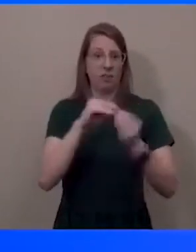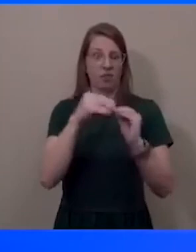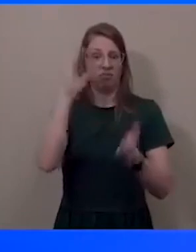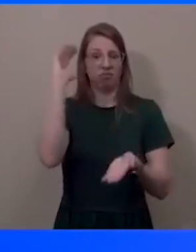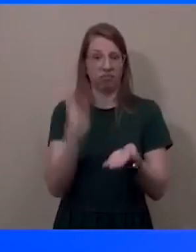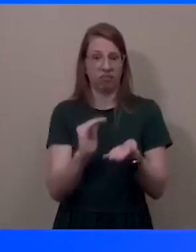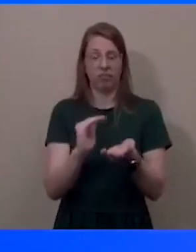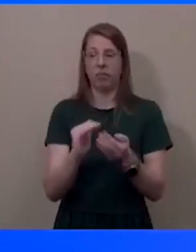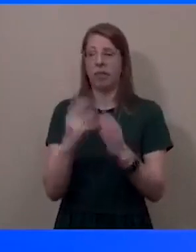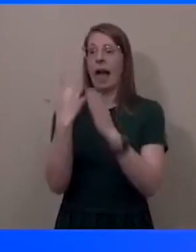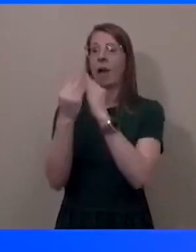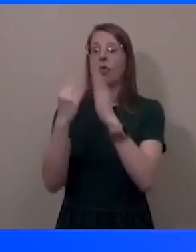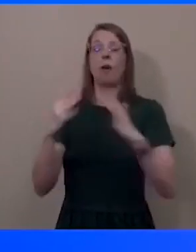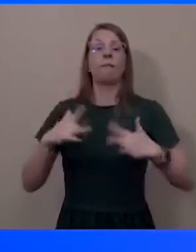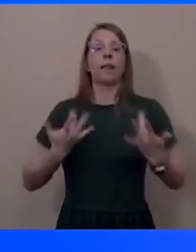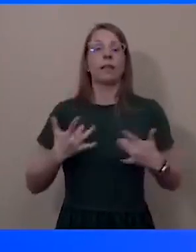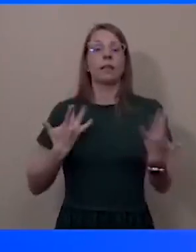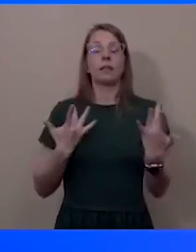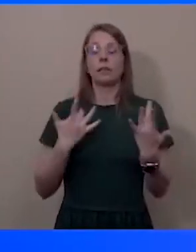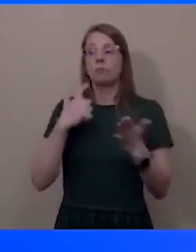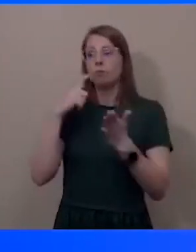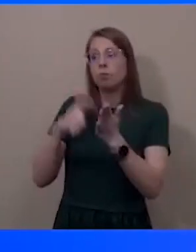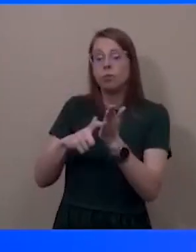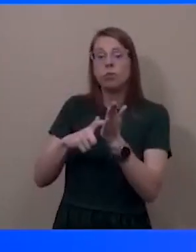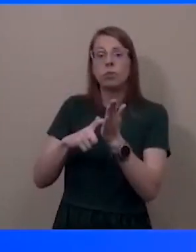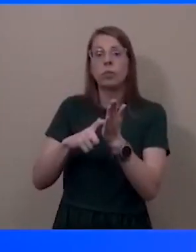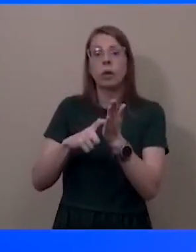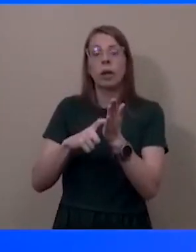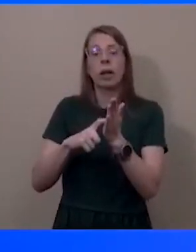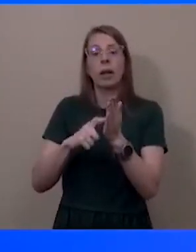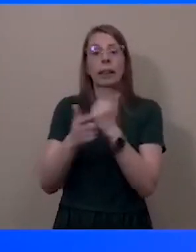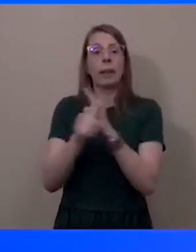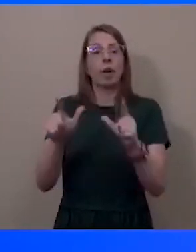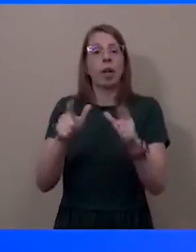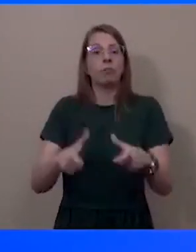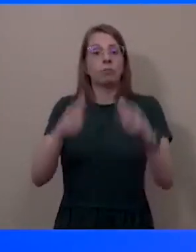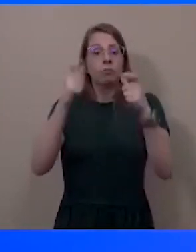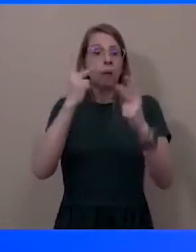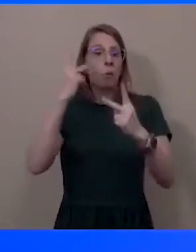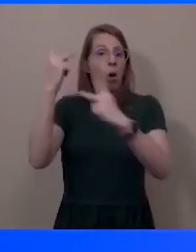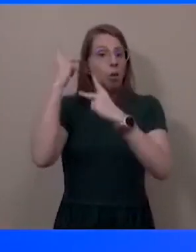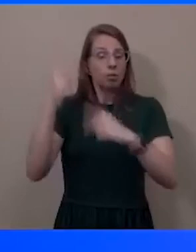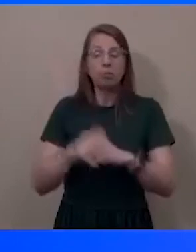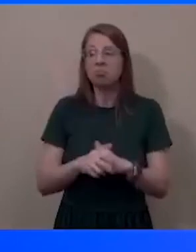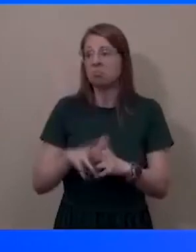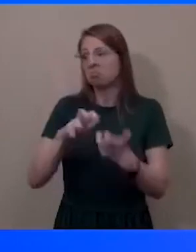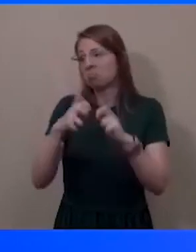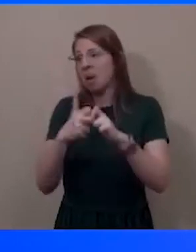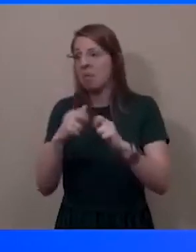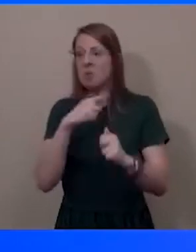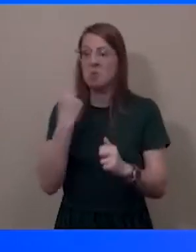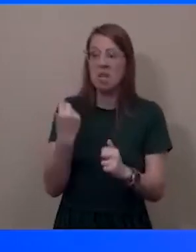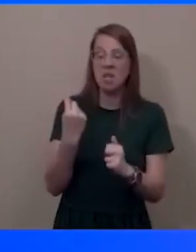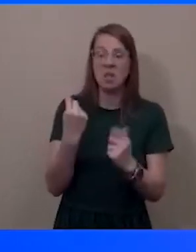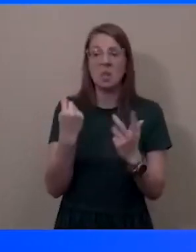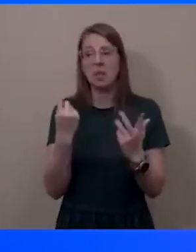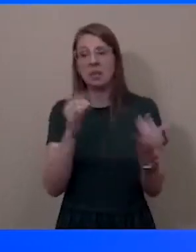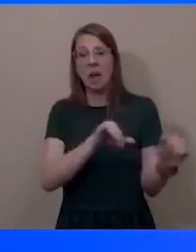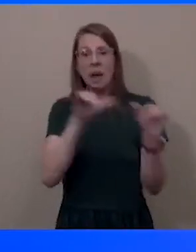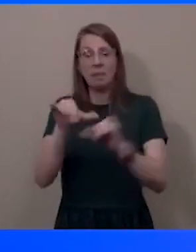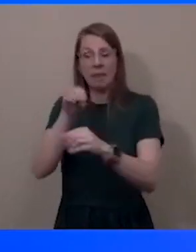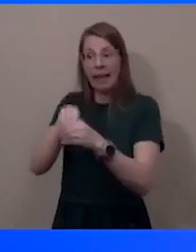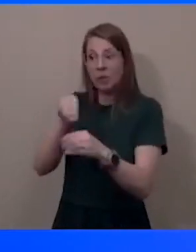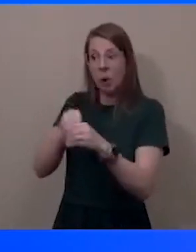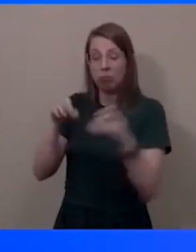as the outdoor things that we saw at Liberty Memorial, I don't feel are as much of a problem or risk as something indoors. But